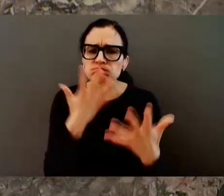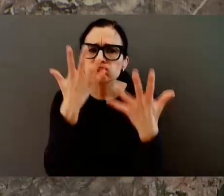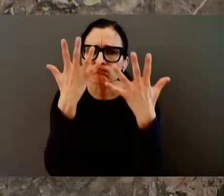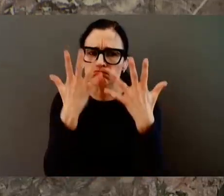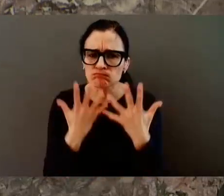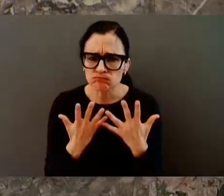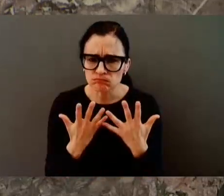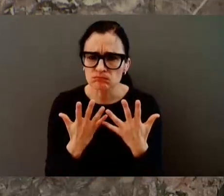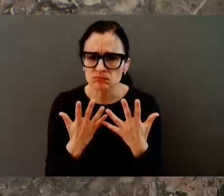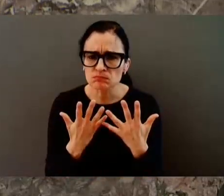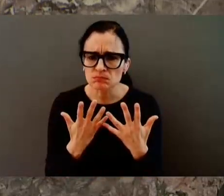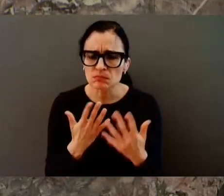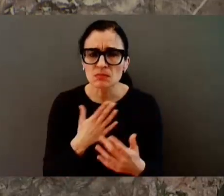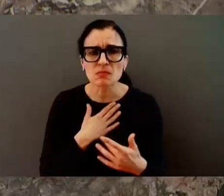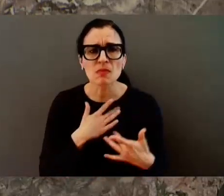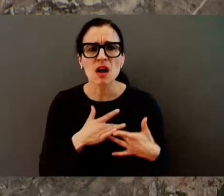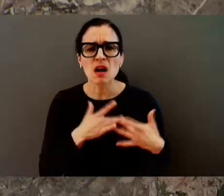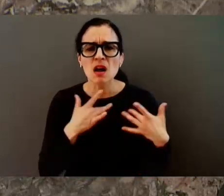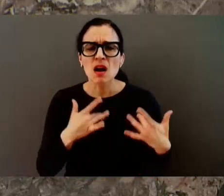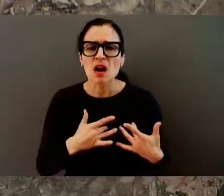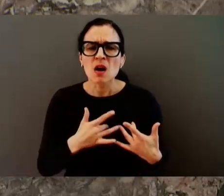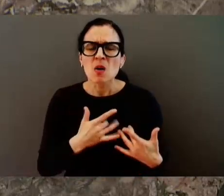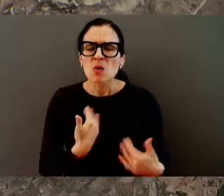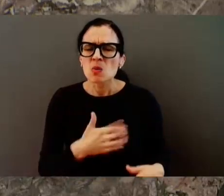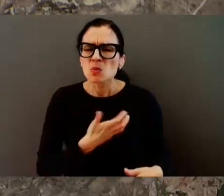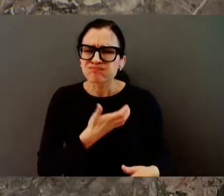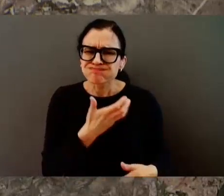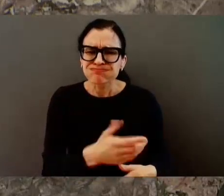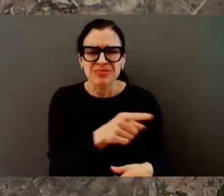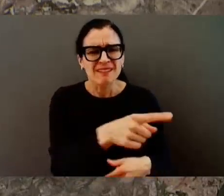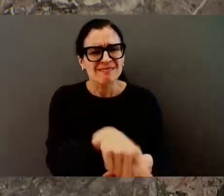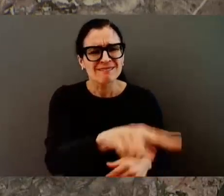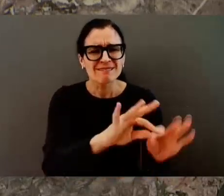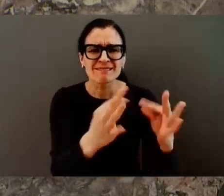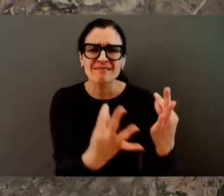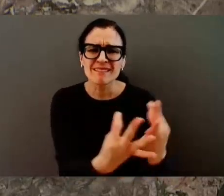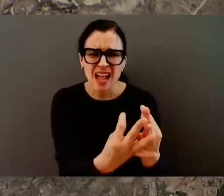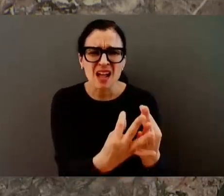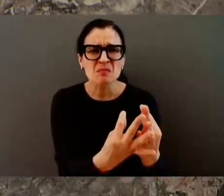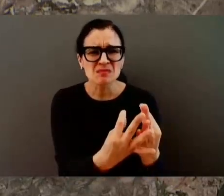young person, Mr. Speaker, and to the community.